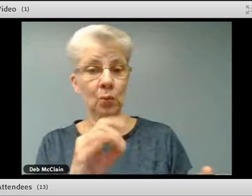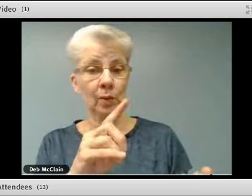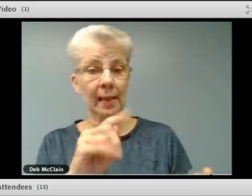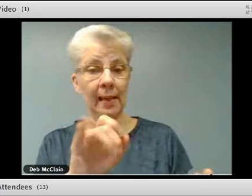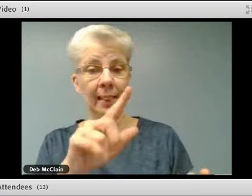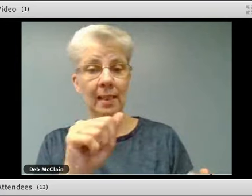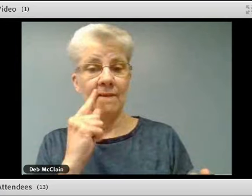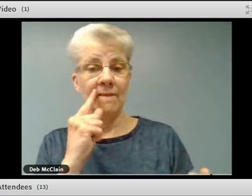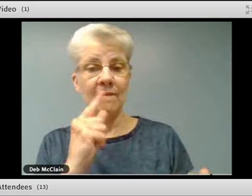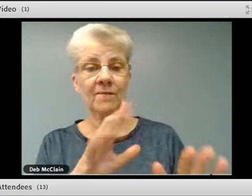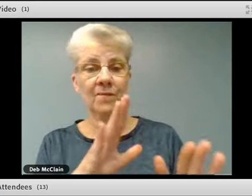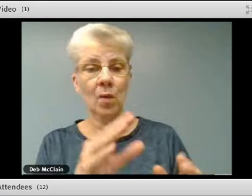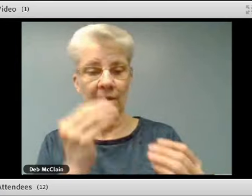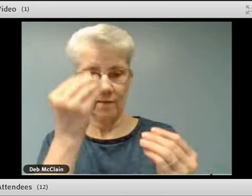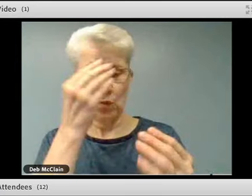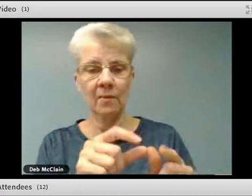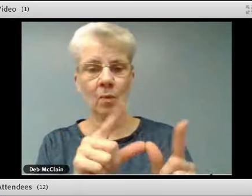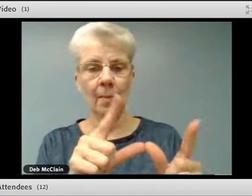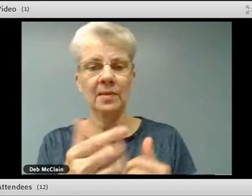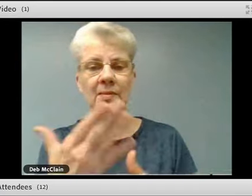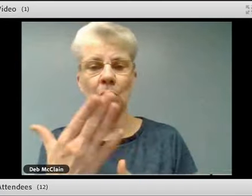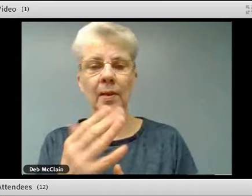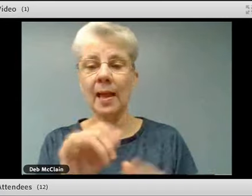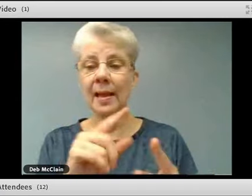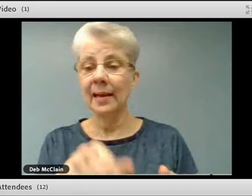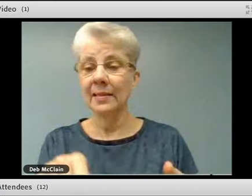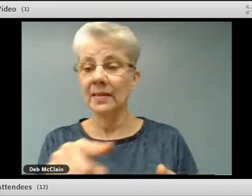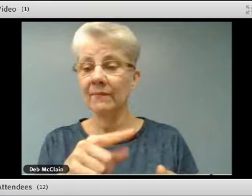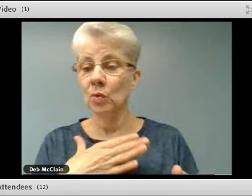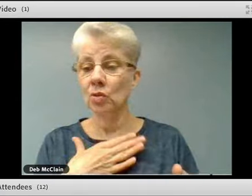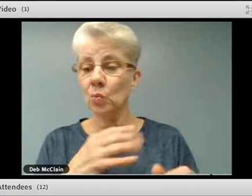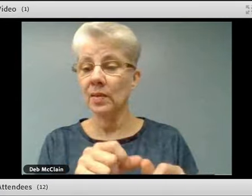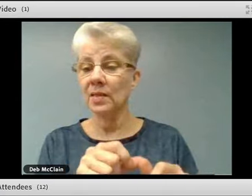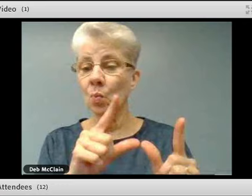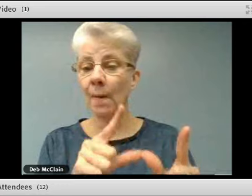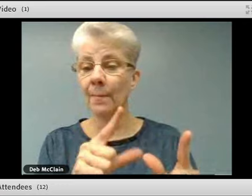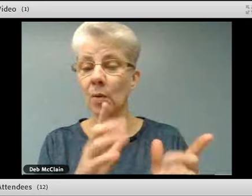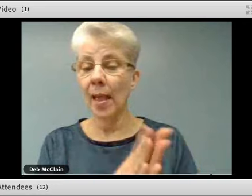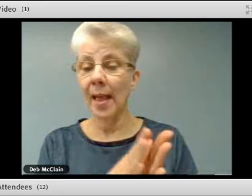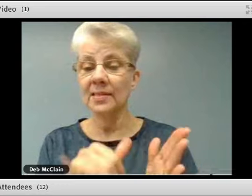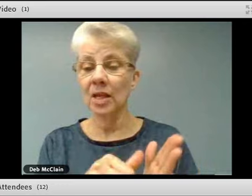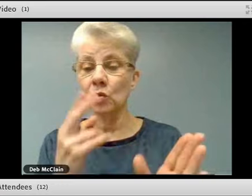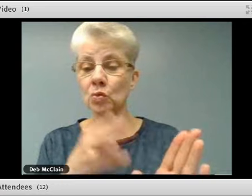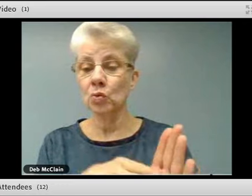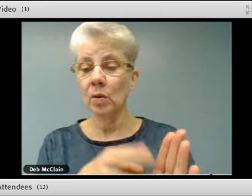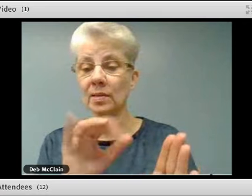an eye on the Swiflin CE calendar, the Swiflin Facebook page, or your message from the listserv. Thank you